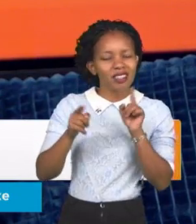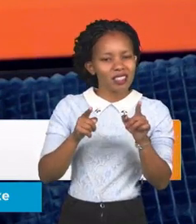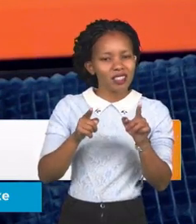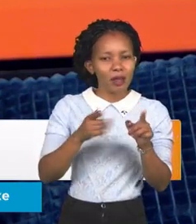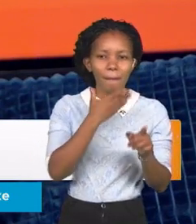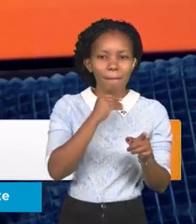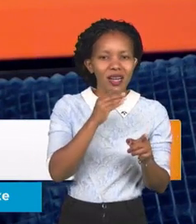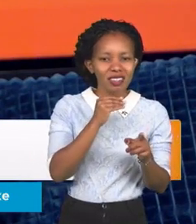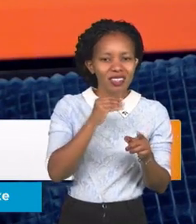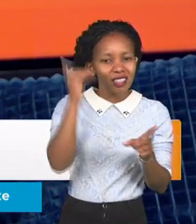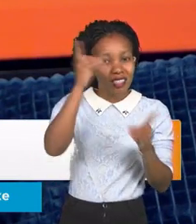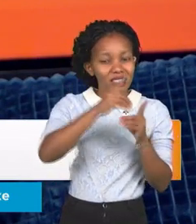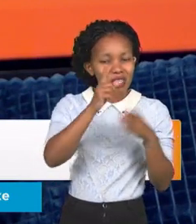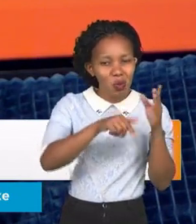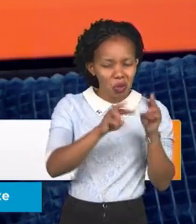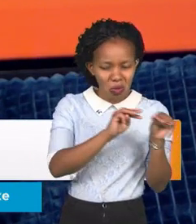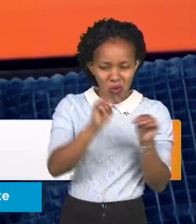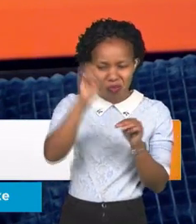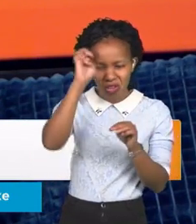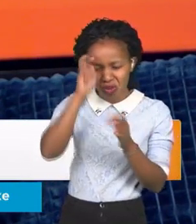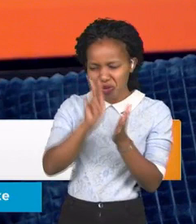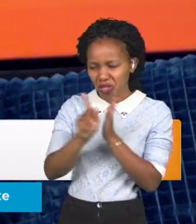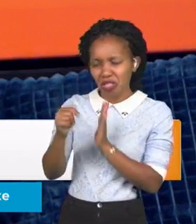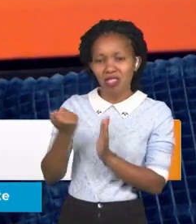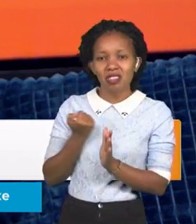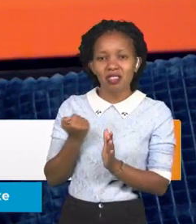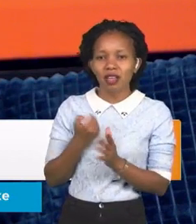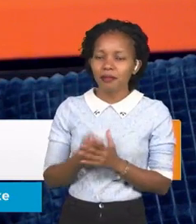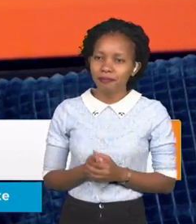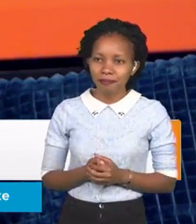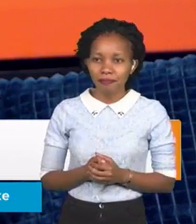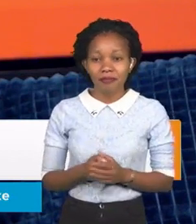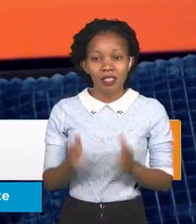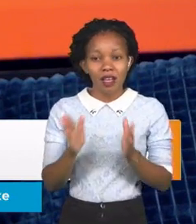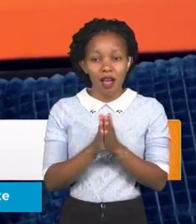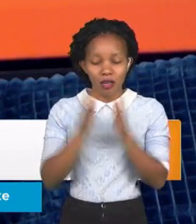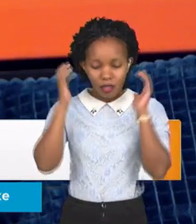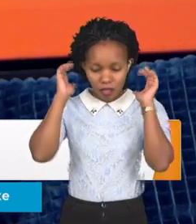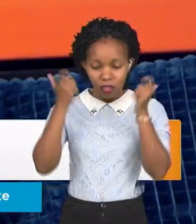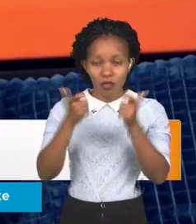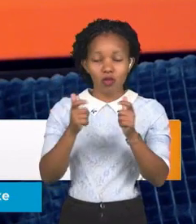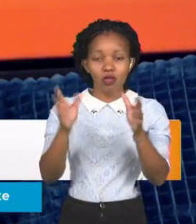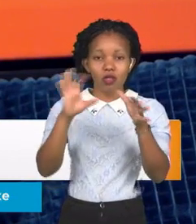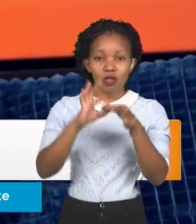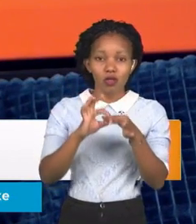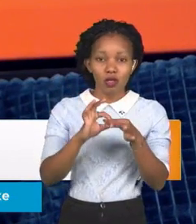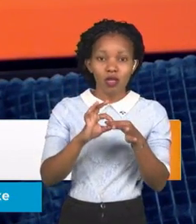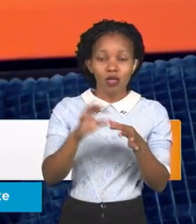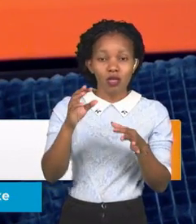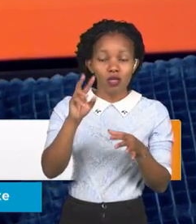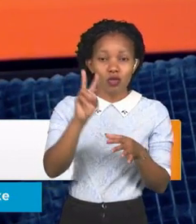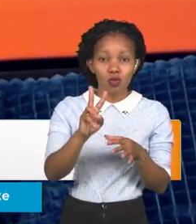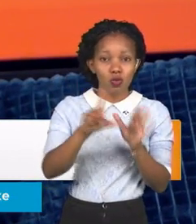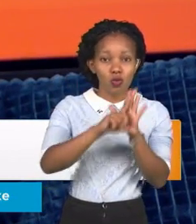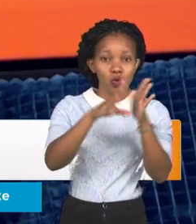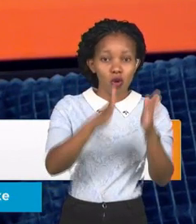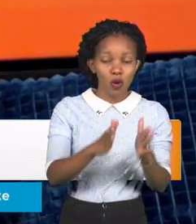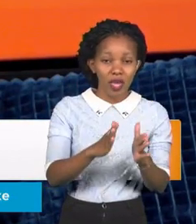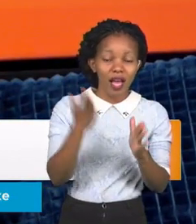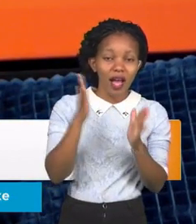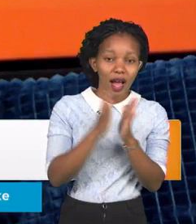to brutally murder her. Yes, and with me in studio, I'm joined by Murara Kebasu, a lawyer and a